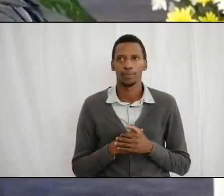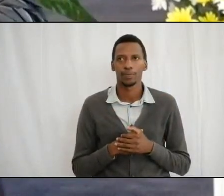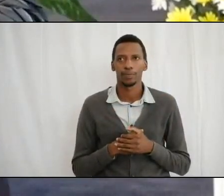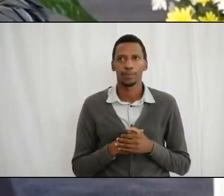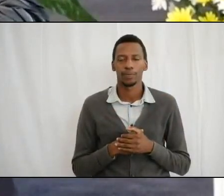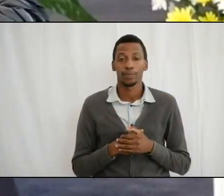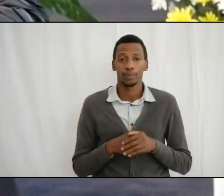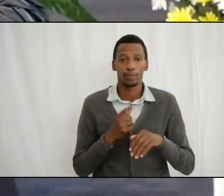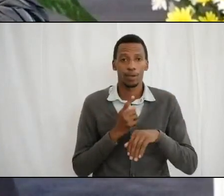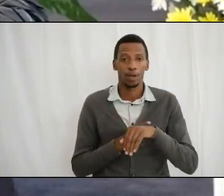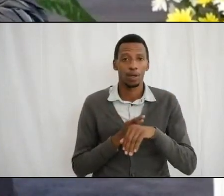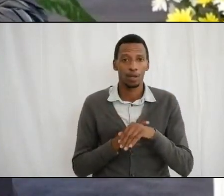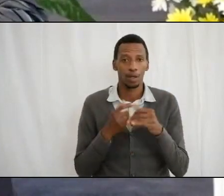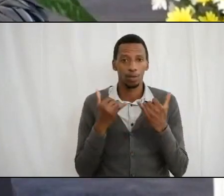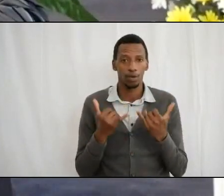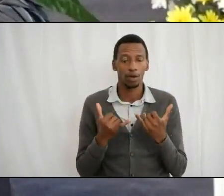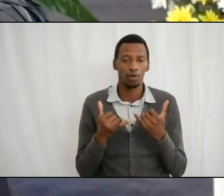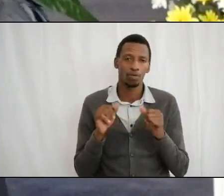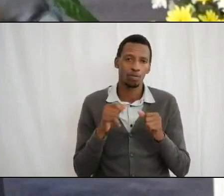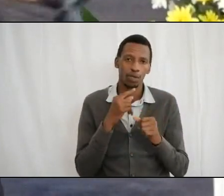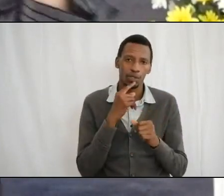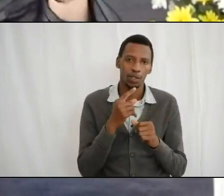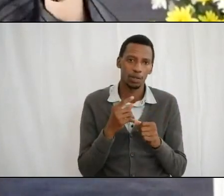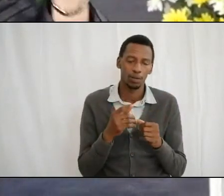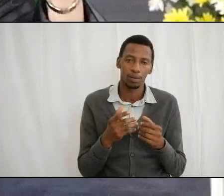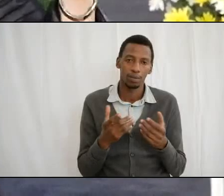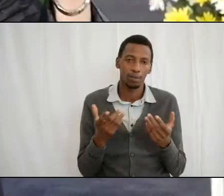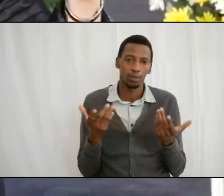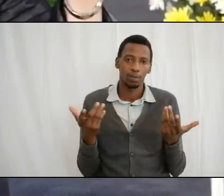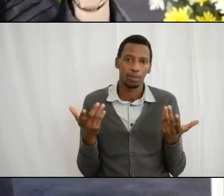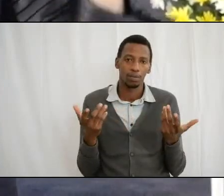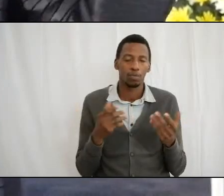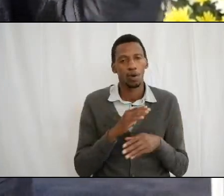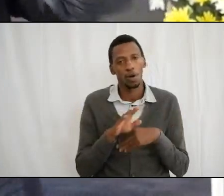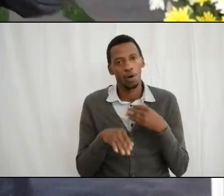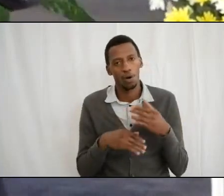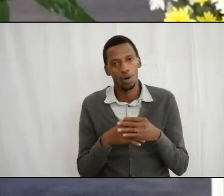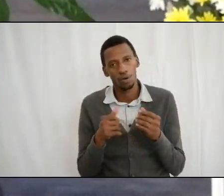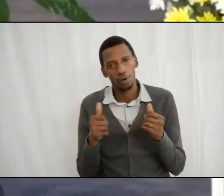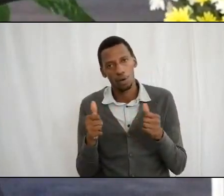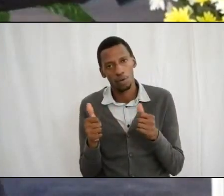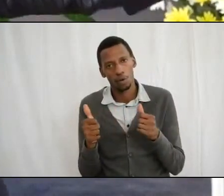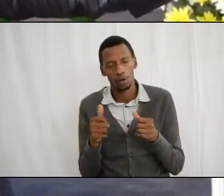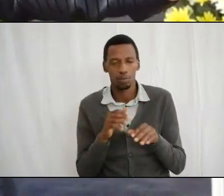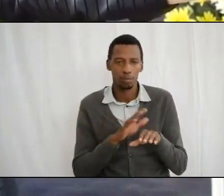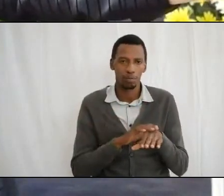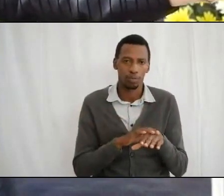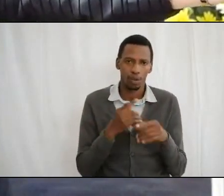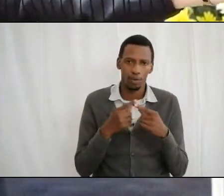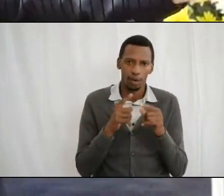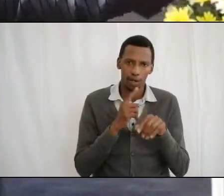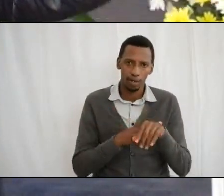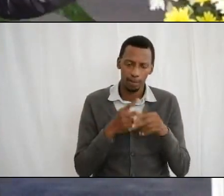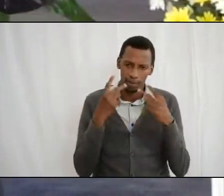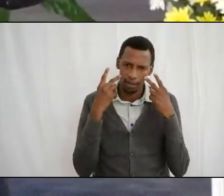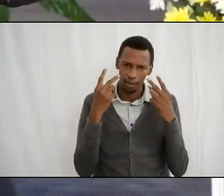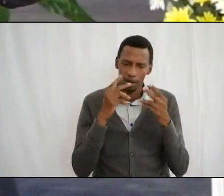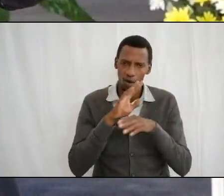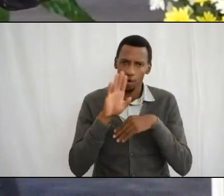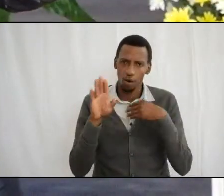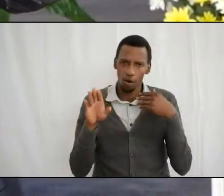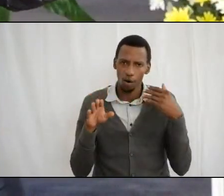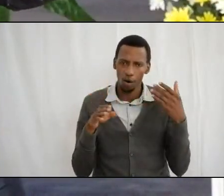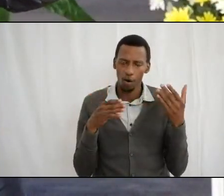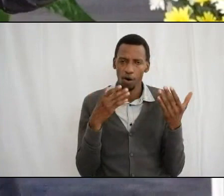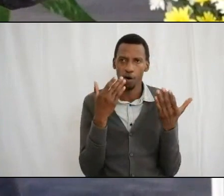And at this point, you probably would say, "Well, Herta, that is all good and well, but when I look at the whole picture, when I look